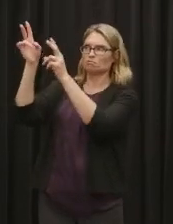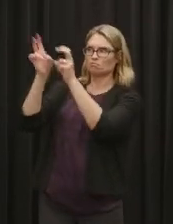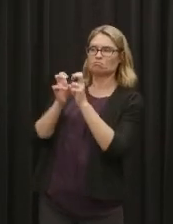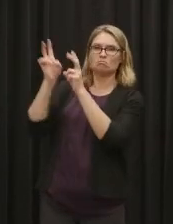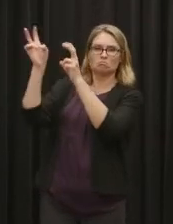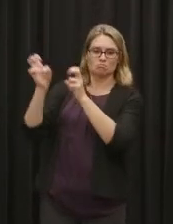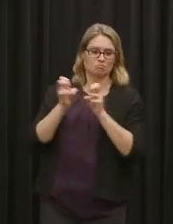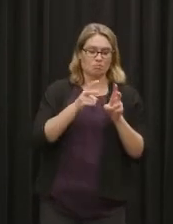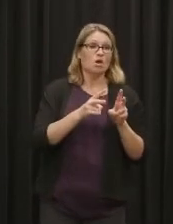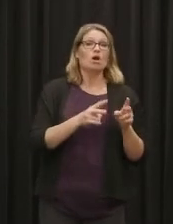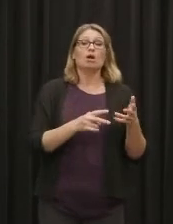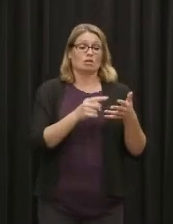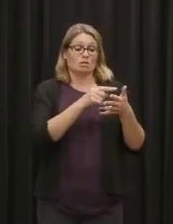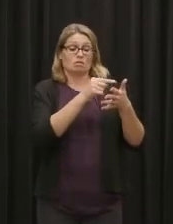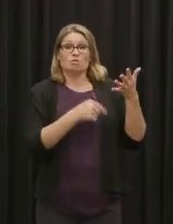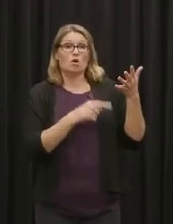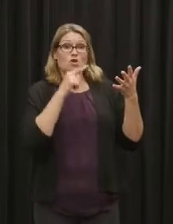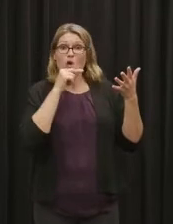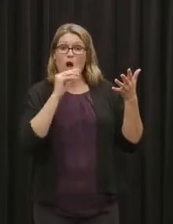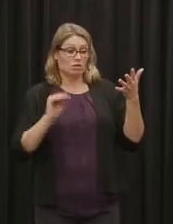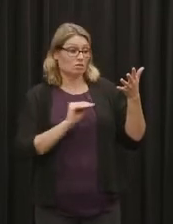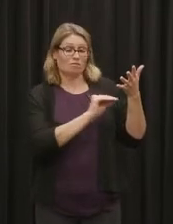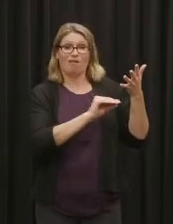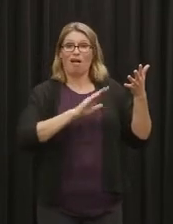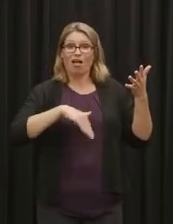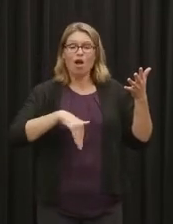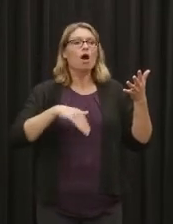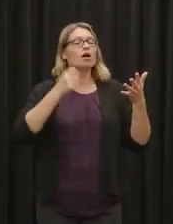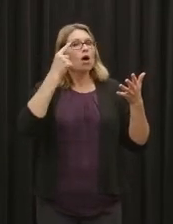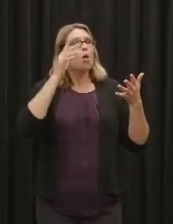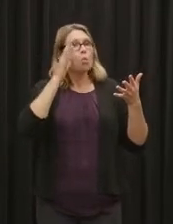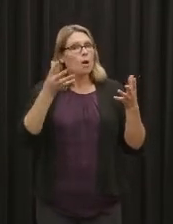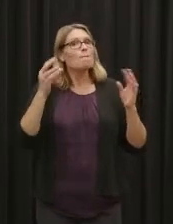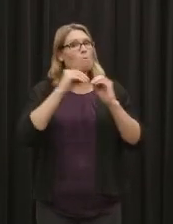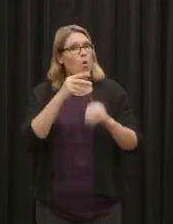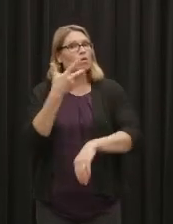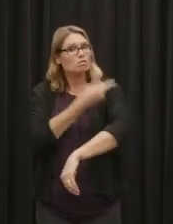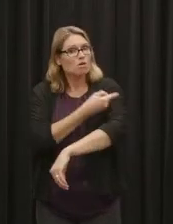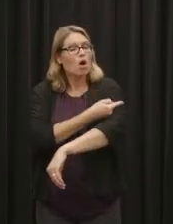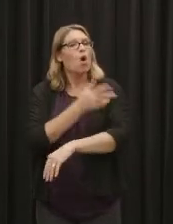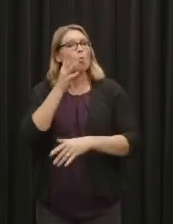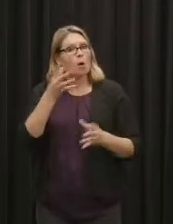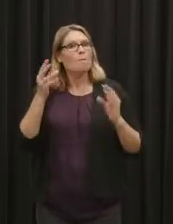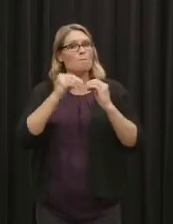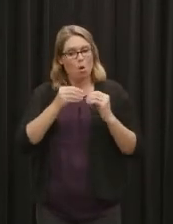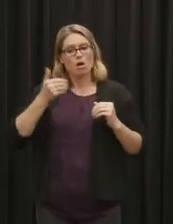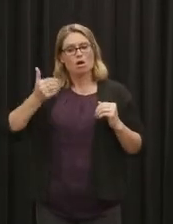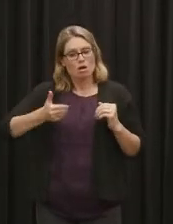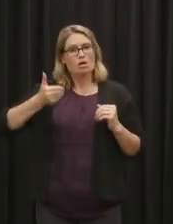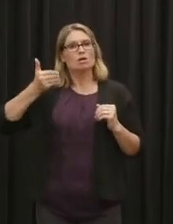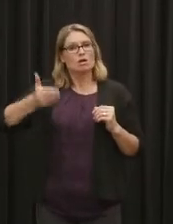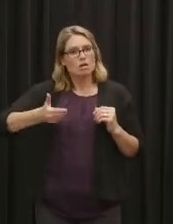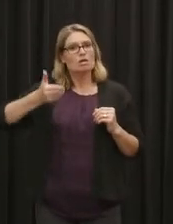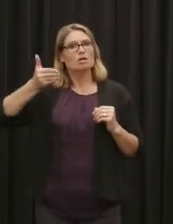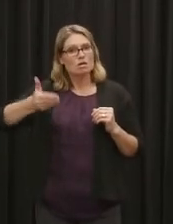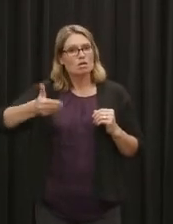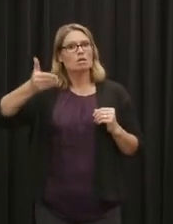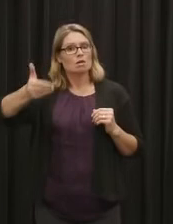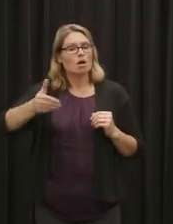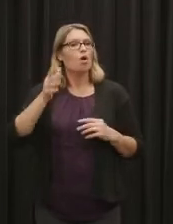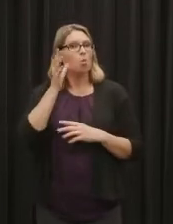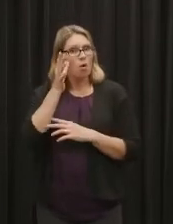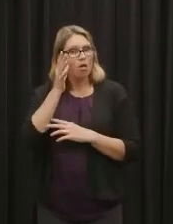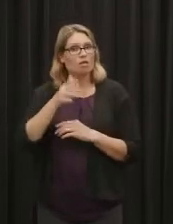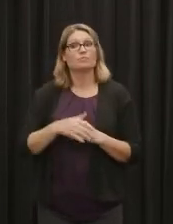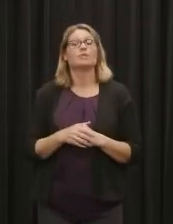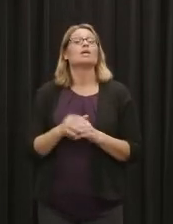to who's not on the list, there will be more doses, there will be more rollout, and we're going to address them as we go.